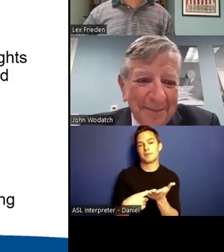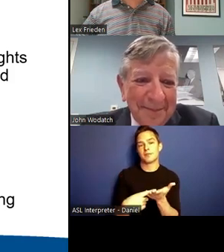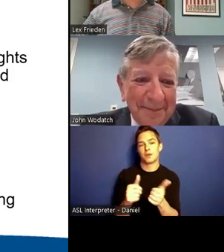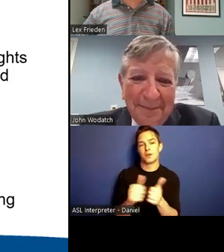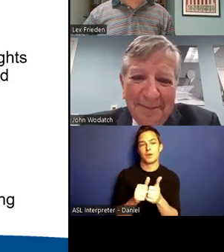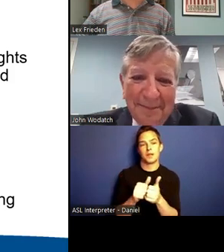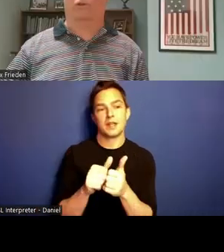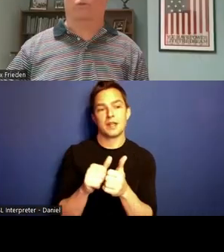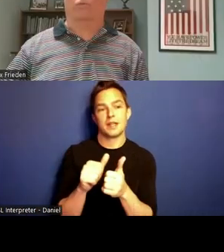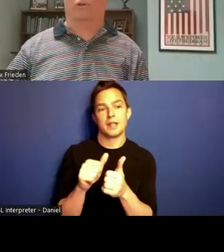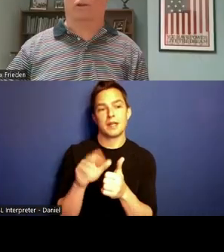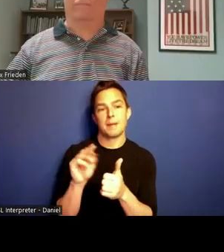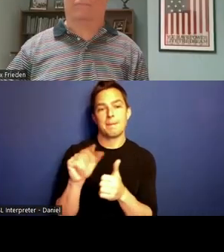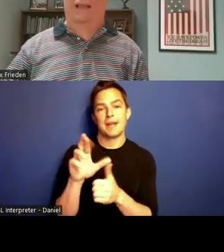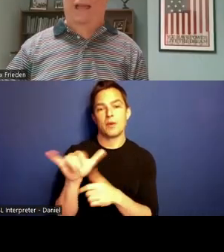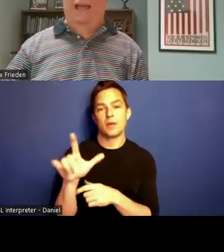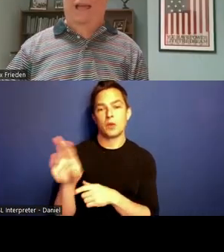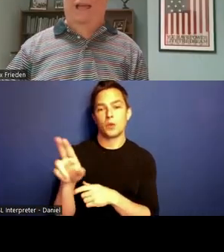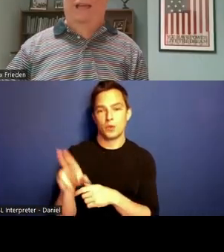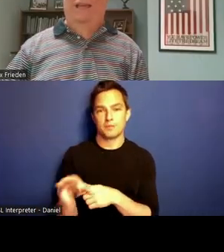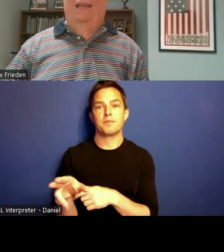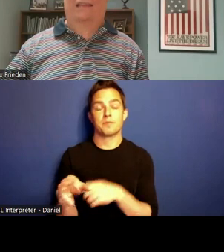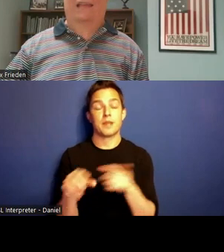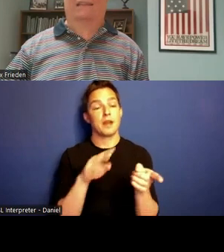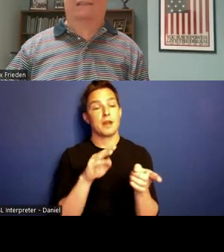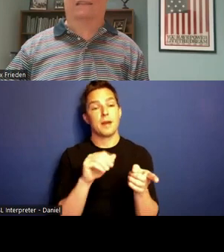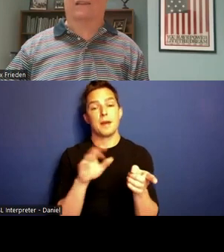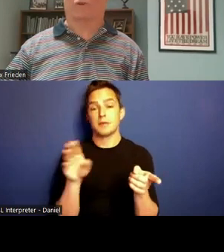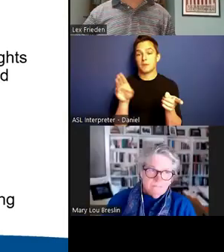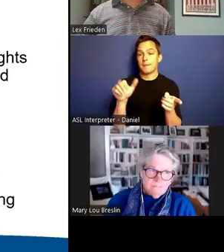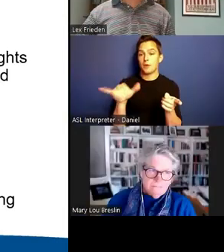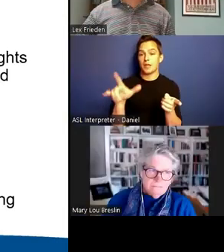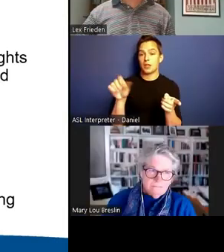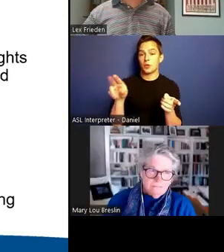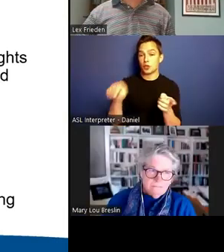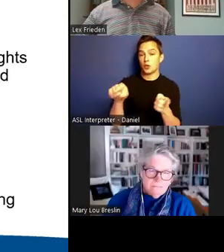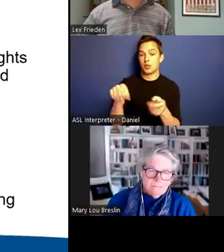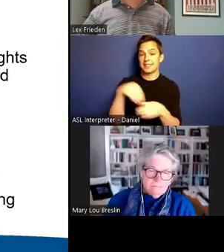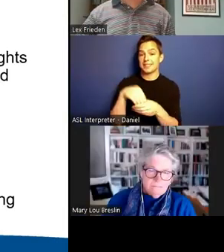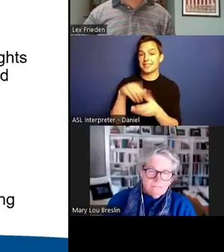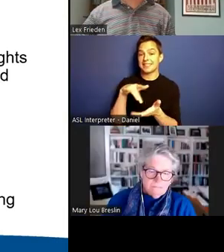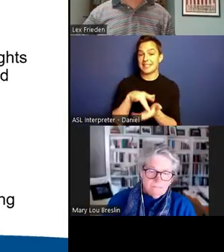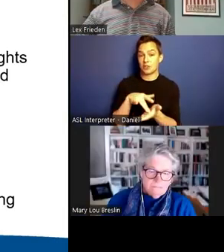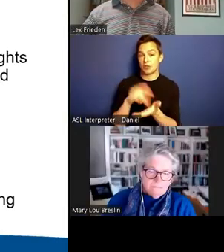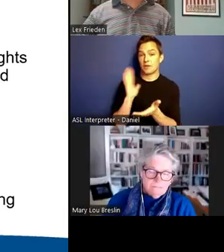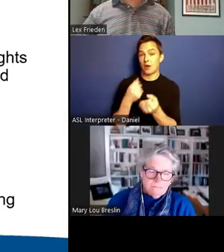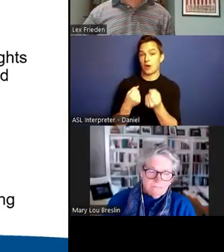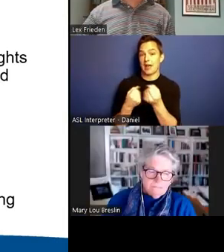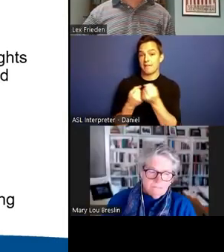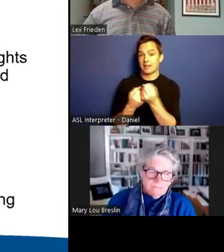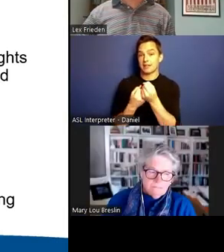now. And Mary Lou, you were at the center of our